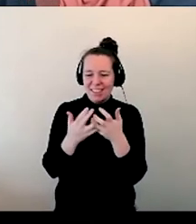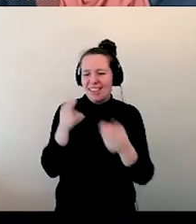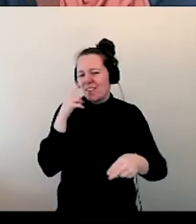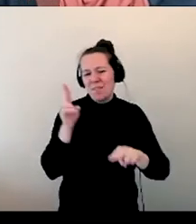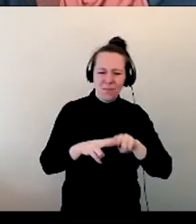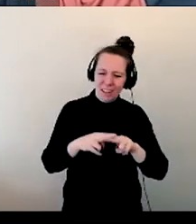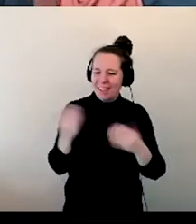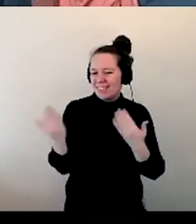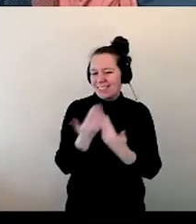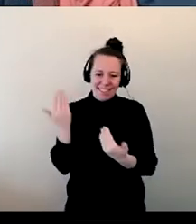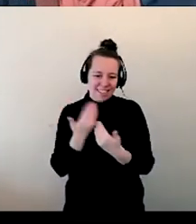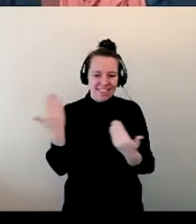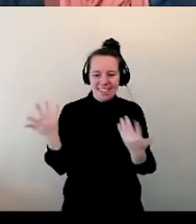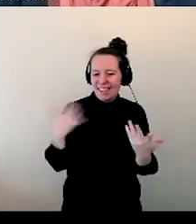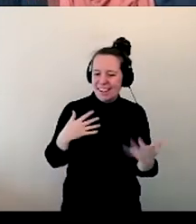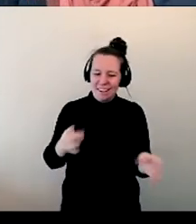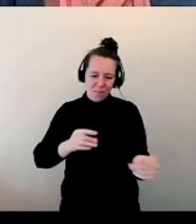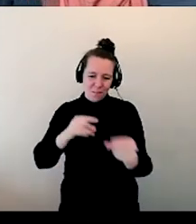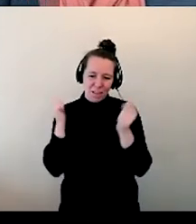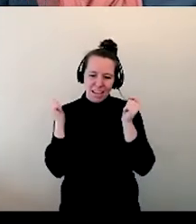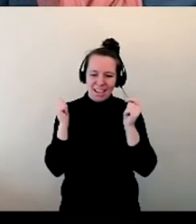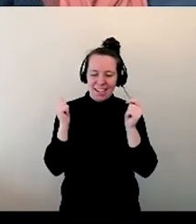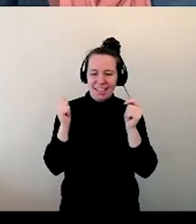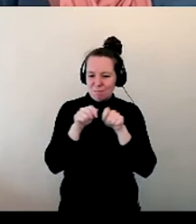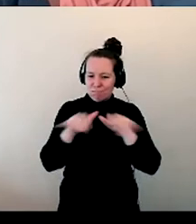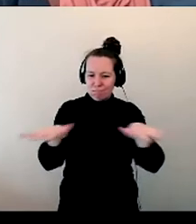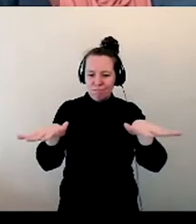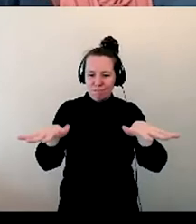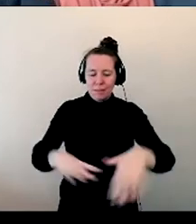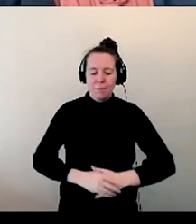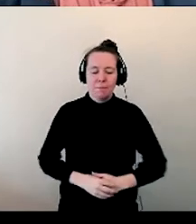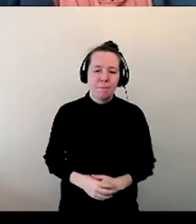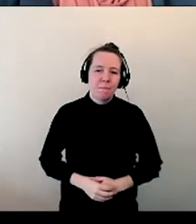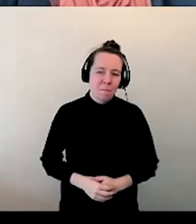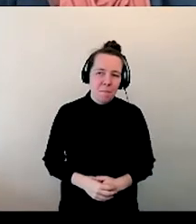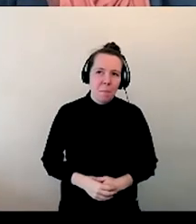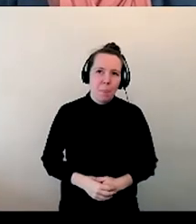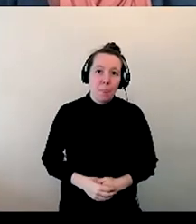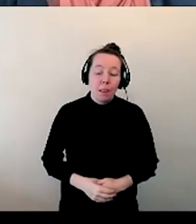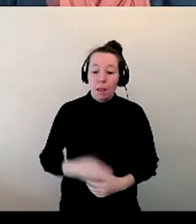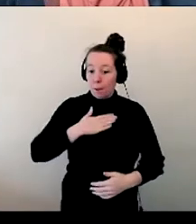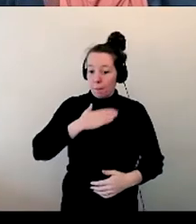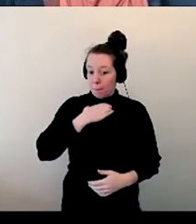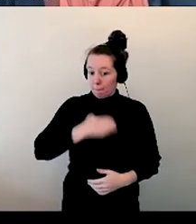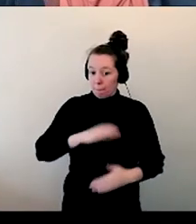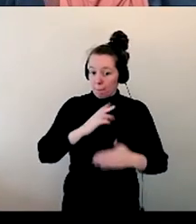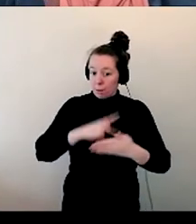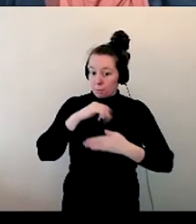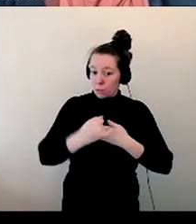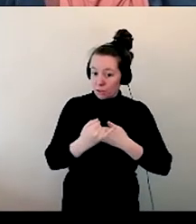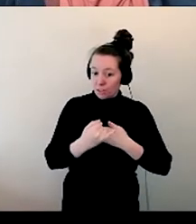and easy side of Book Talk. But the project that I'm most proud of is my